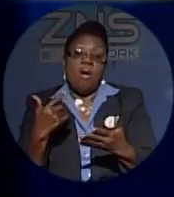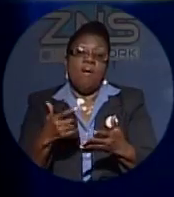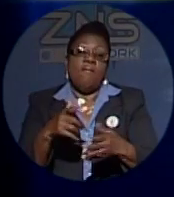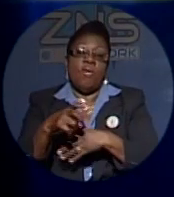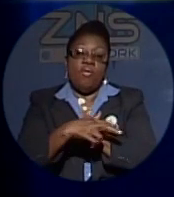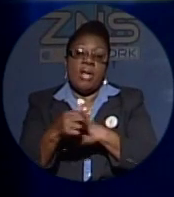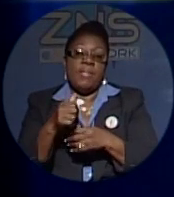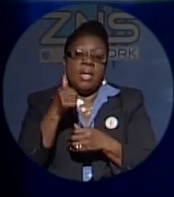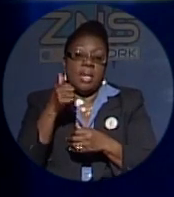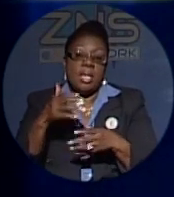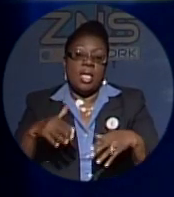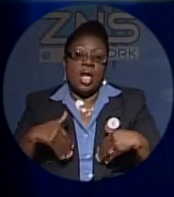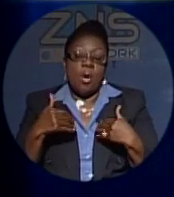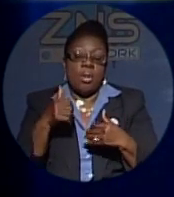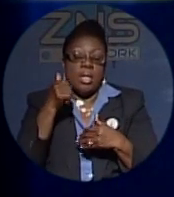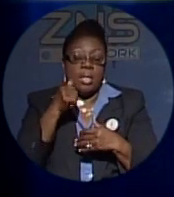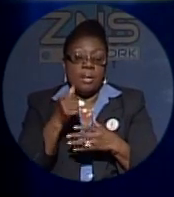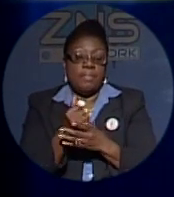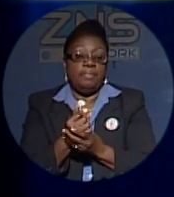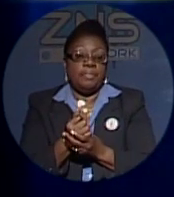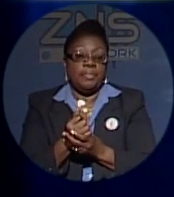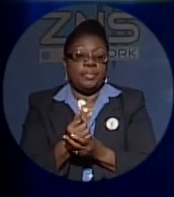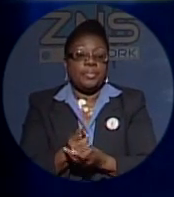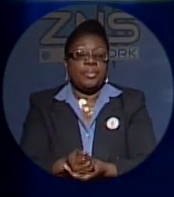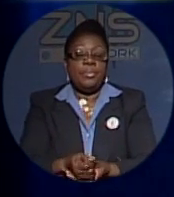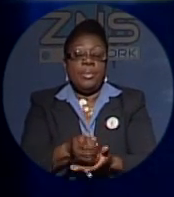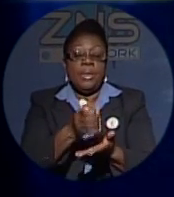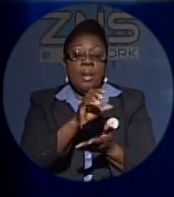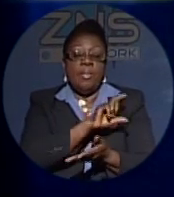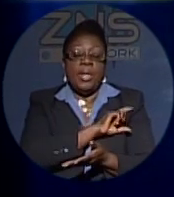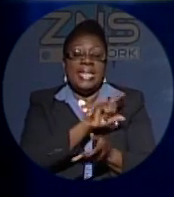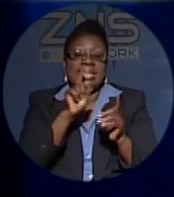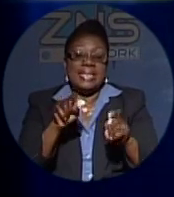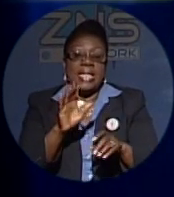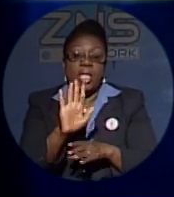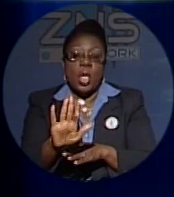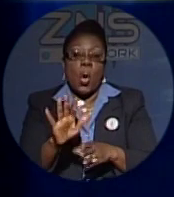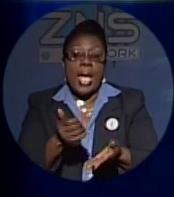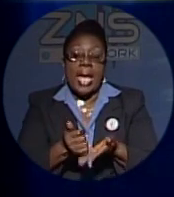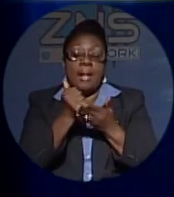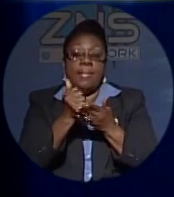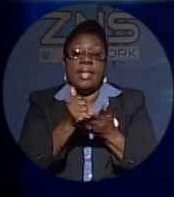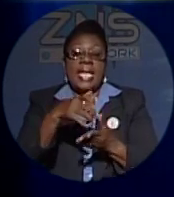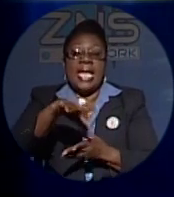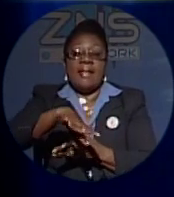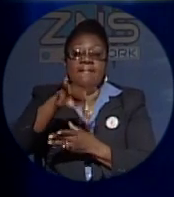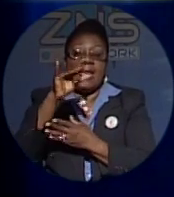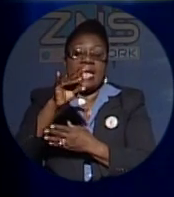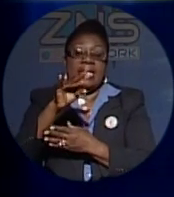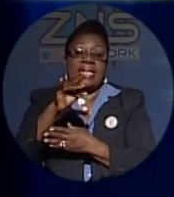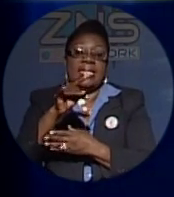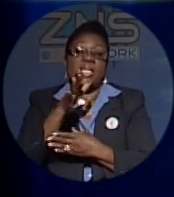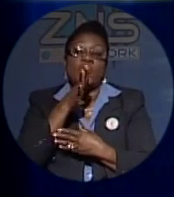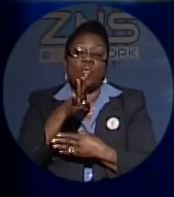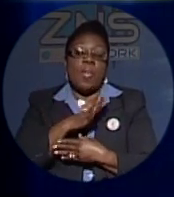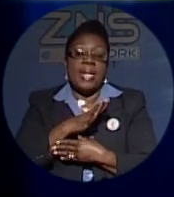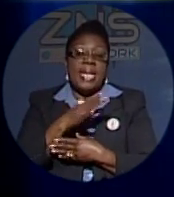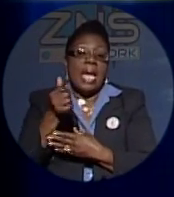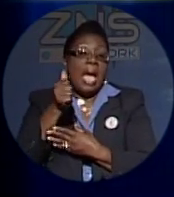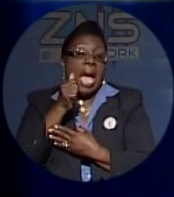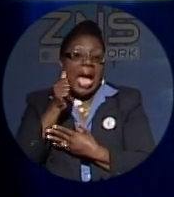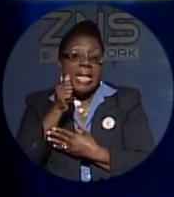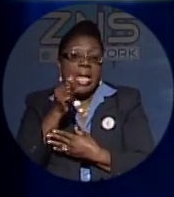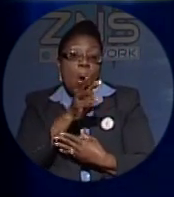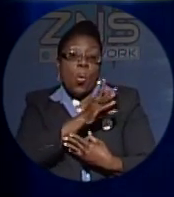Police are questioning the public, or requesting rather, your assistance in finding this woman. She is 22-year-old Anya Wilmott. She has not been seen